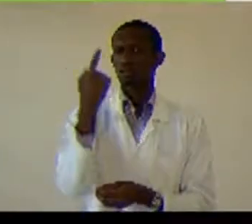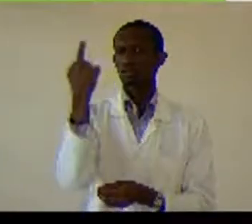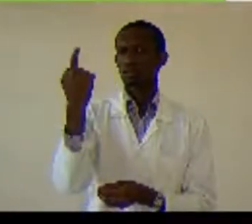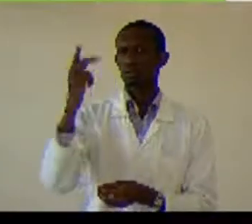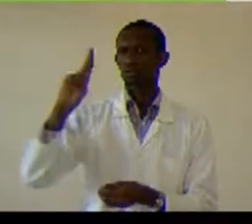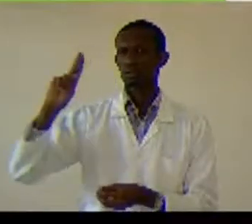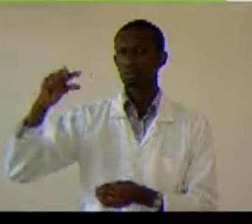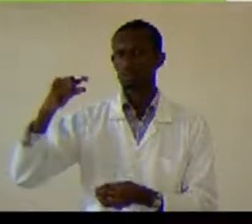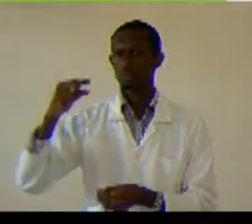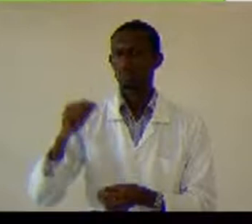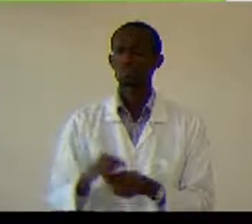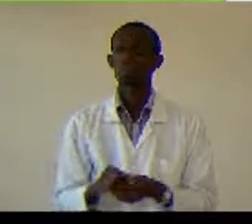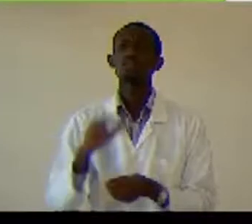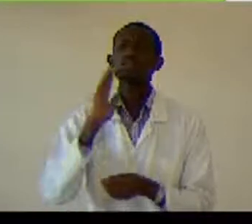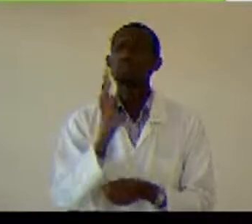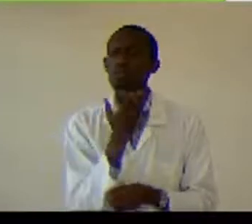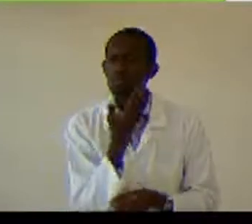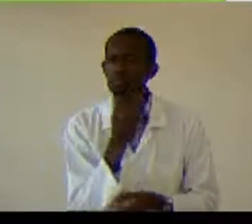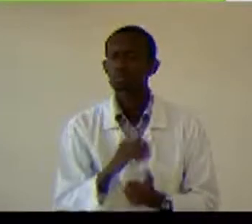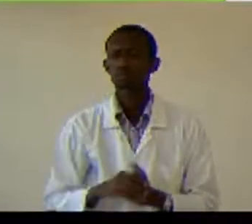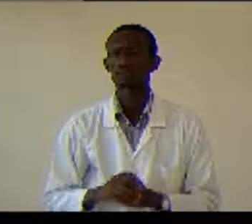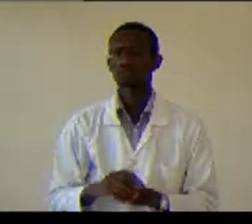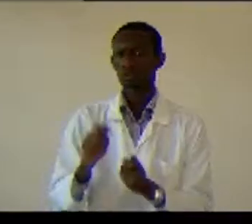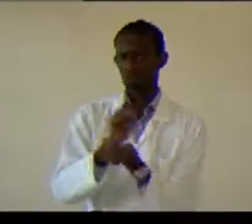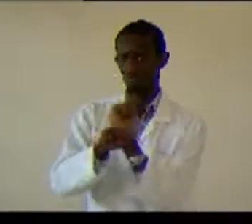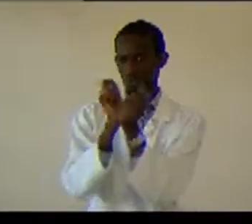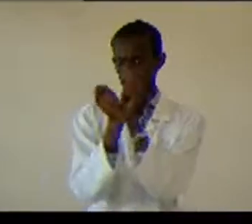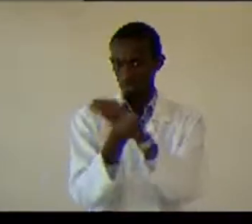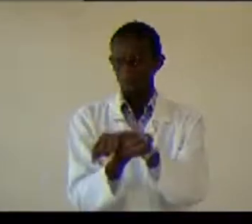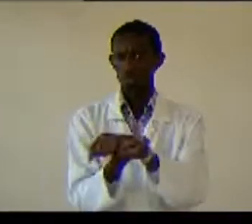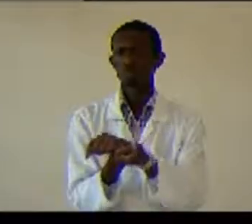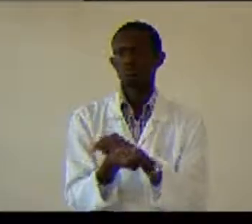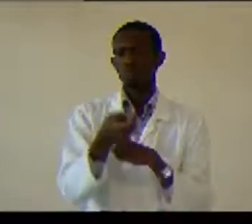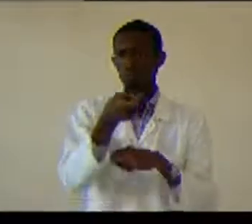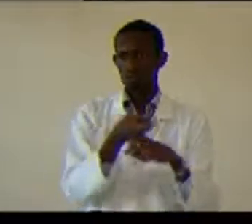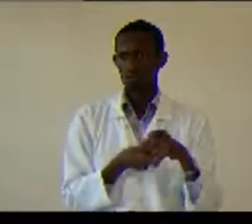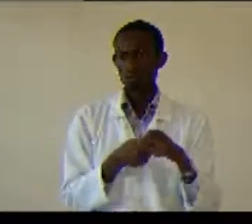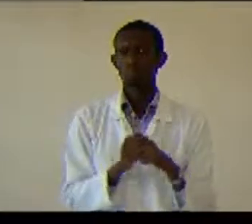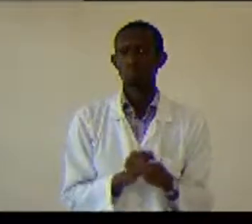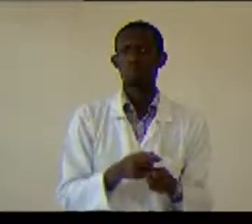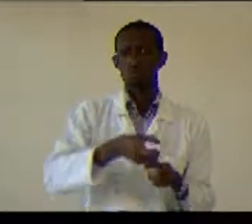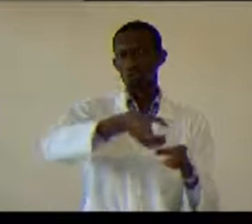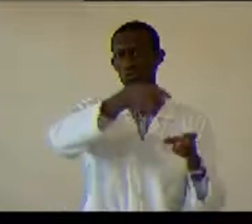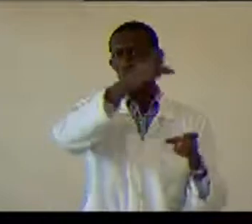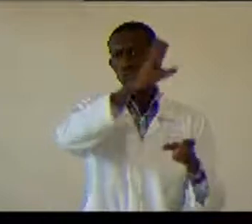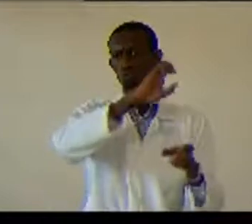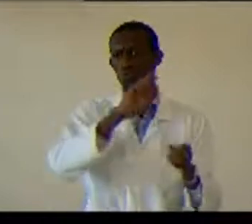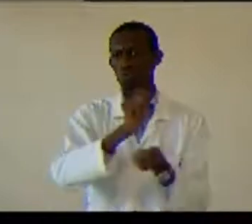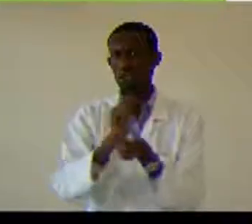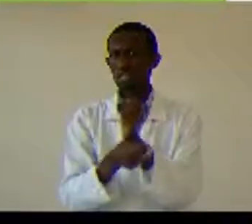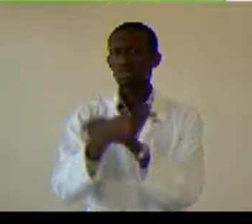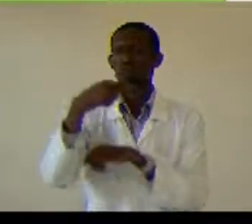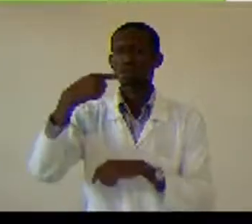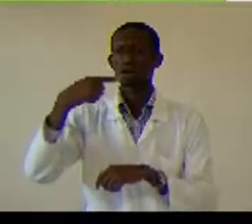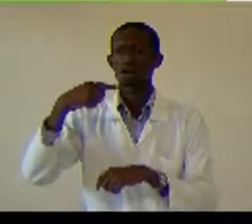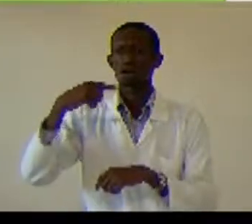okay? Required by 1 kilogram of water to change its state from liquid to gas at